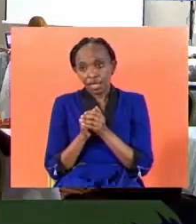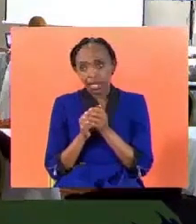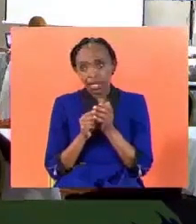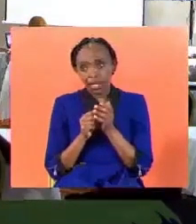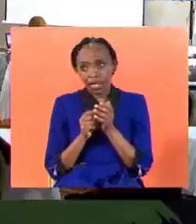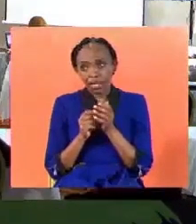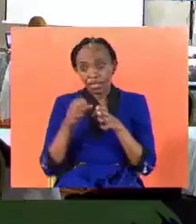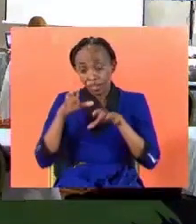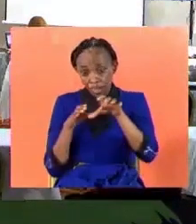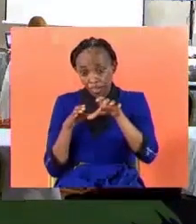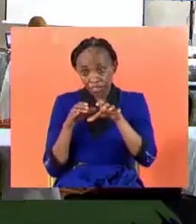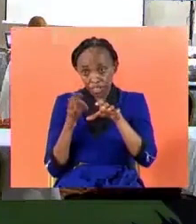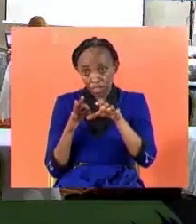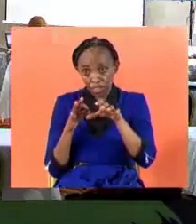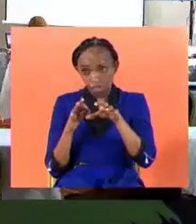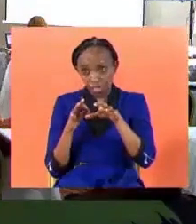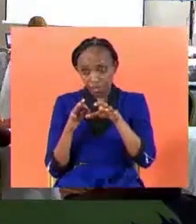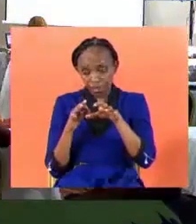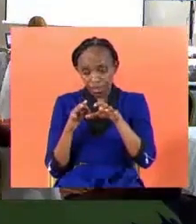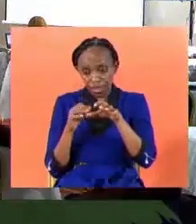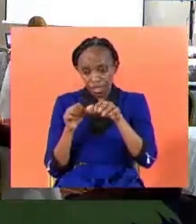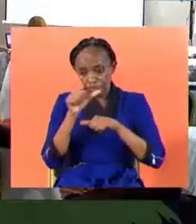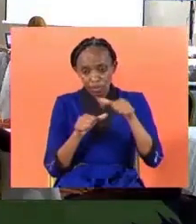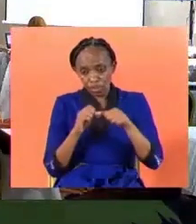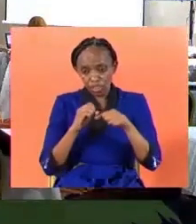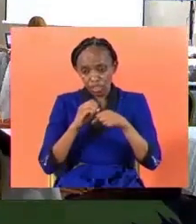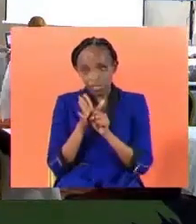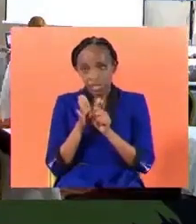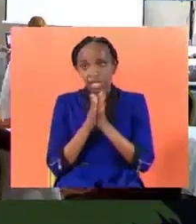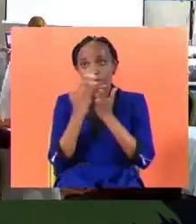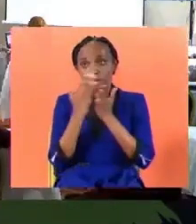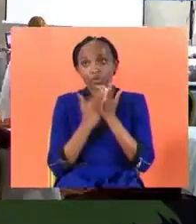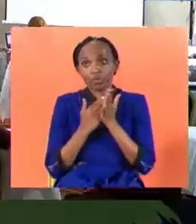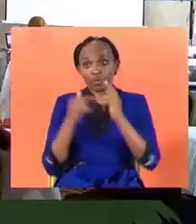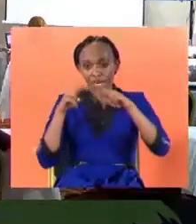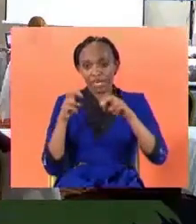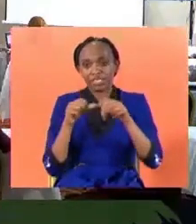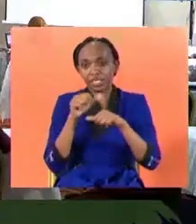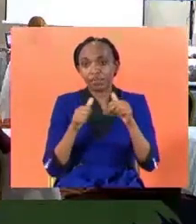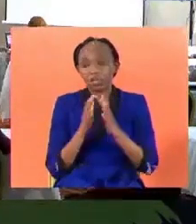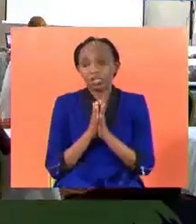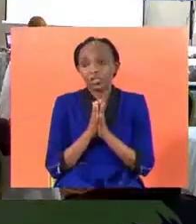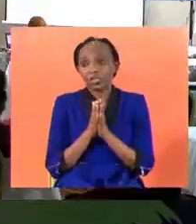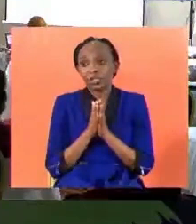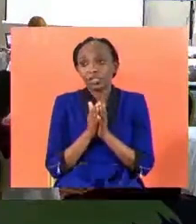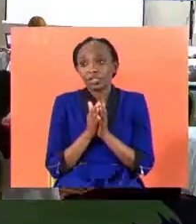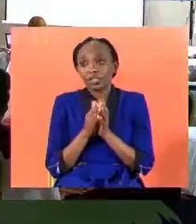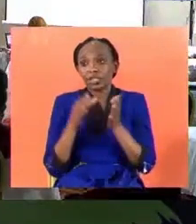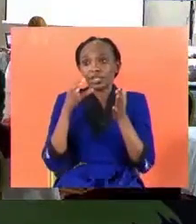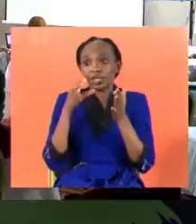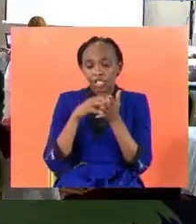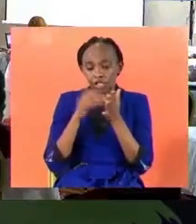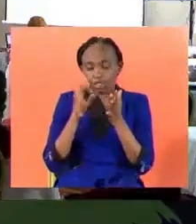stories regarding COVID-19, and programs and analysis on the issues